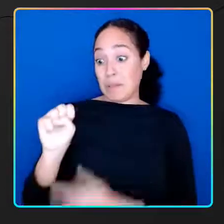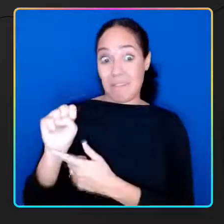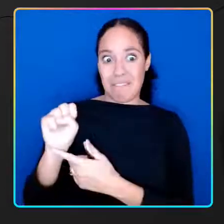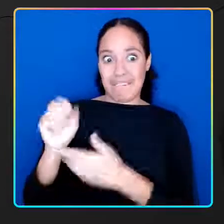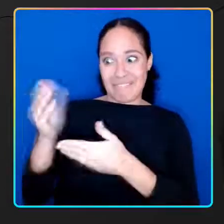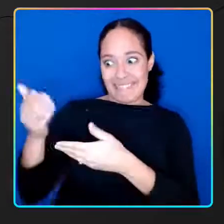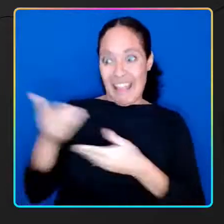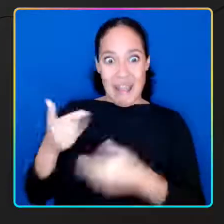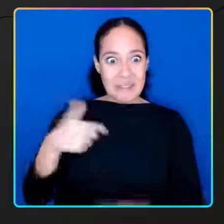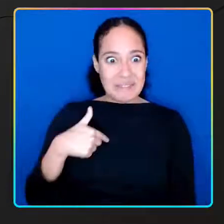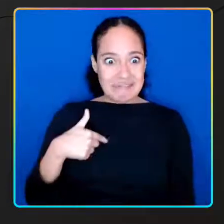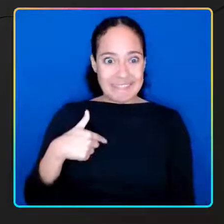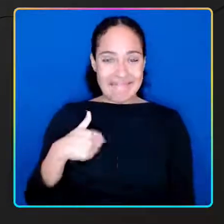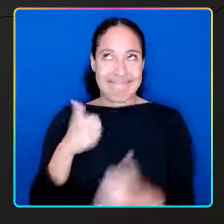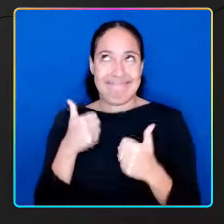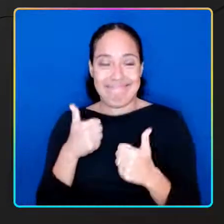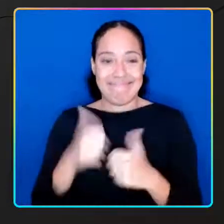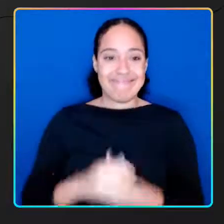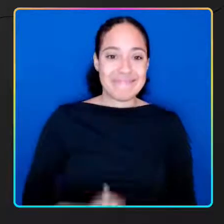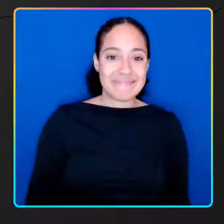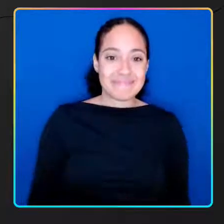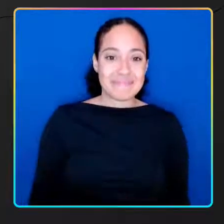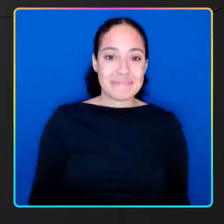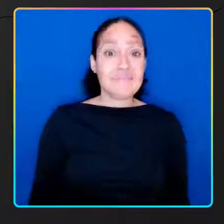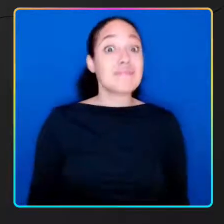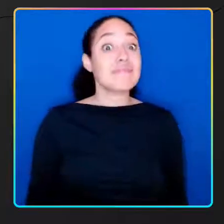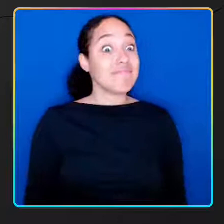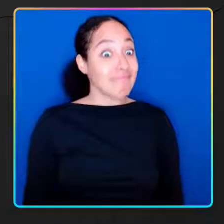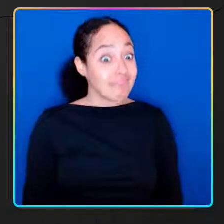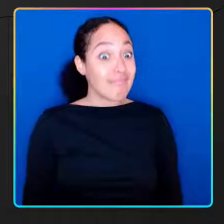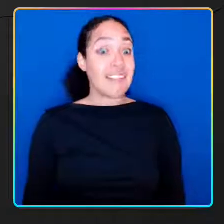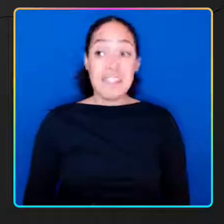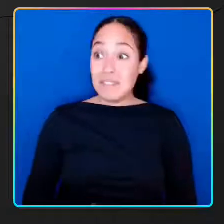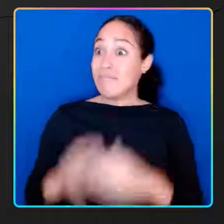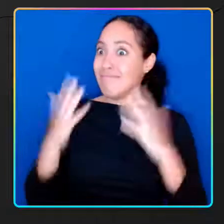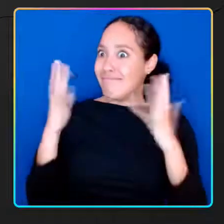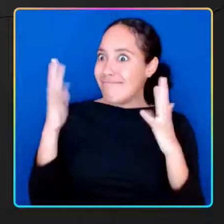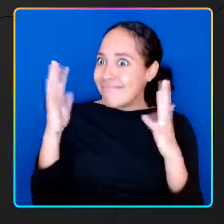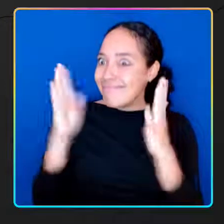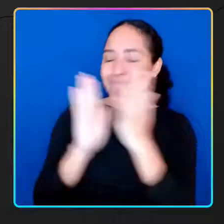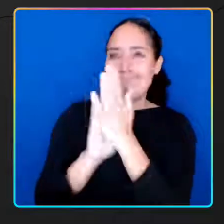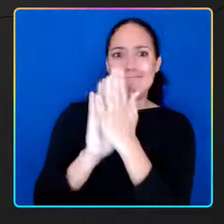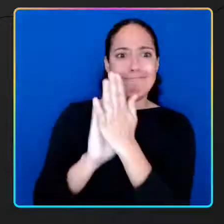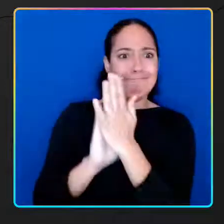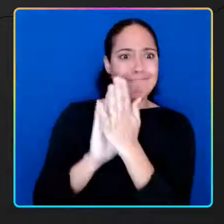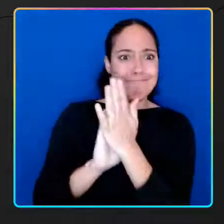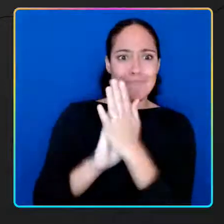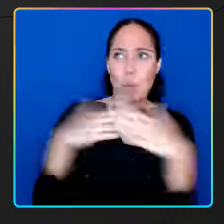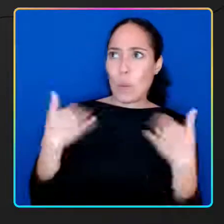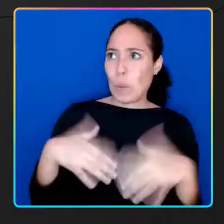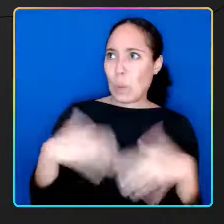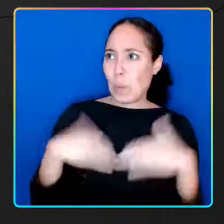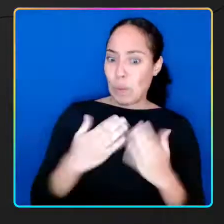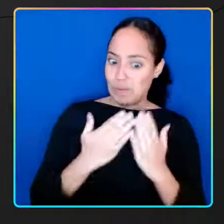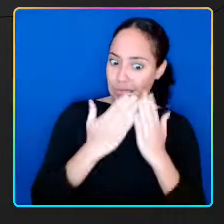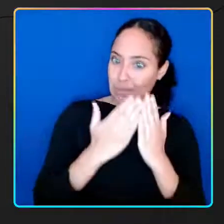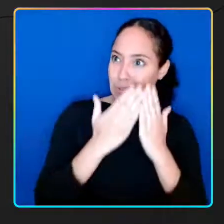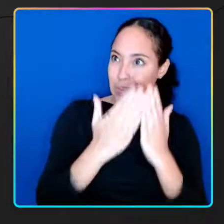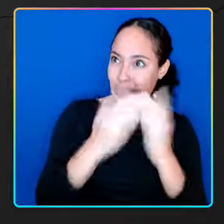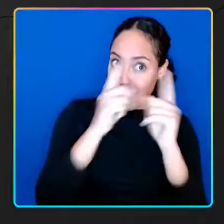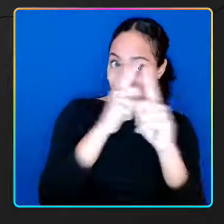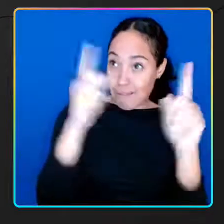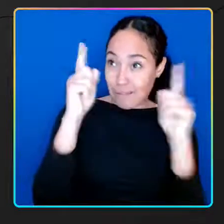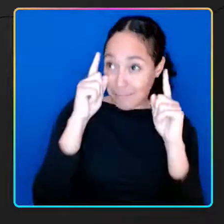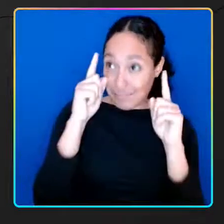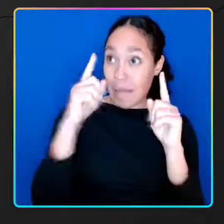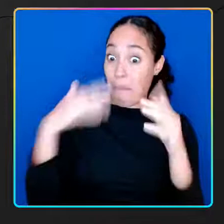Well, congratulations on heading back to academia. That can't have been easy, but seems to have paid off as well, which is